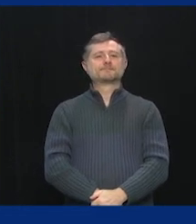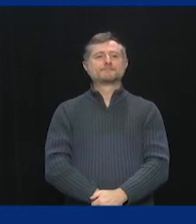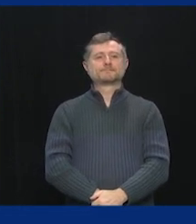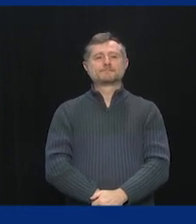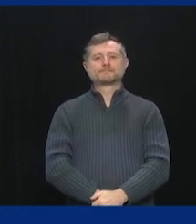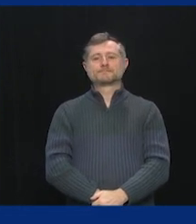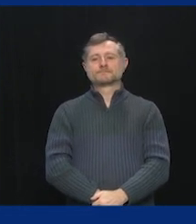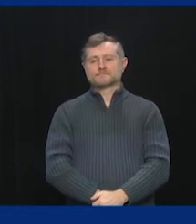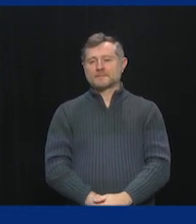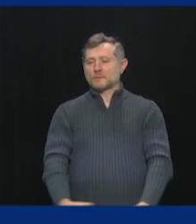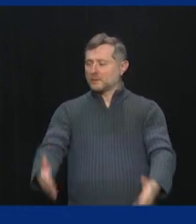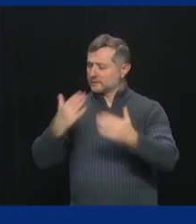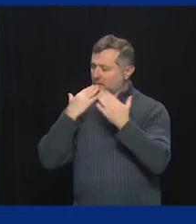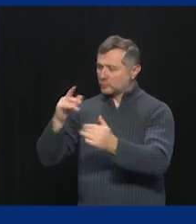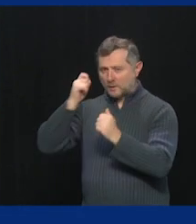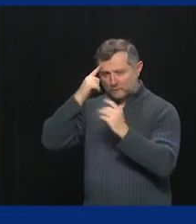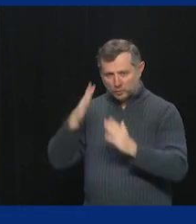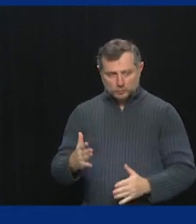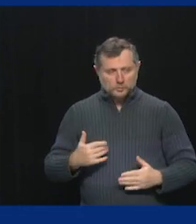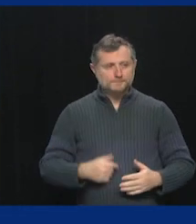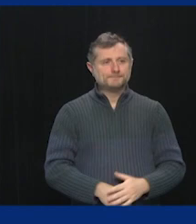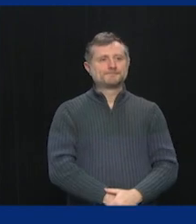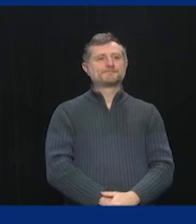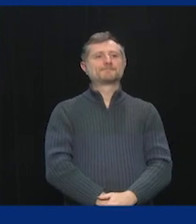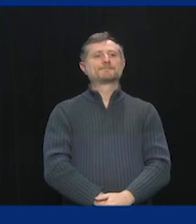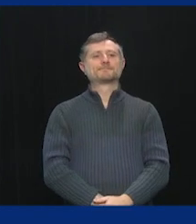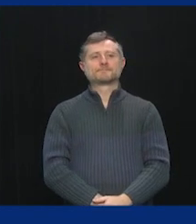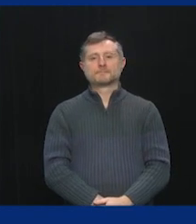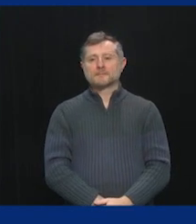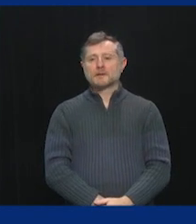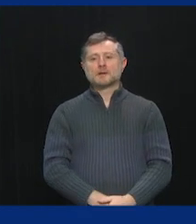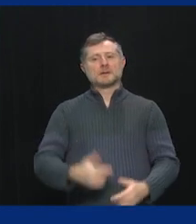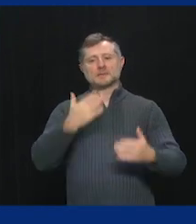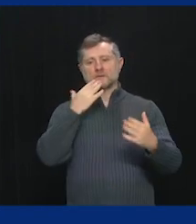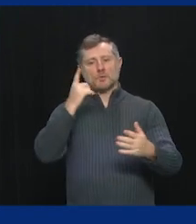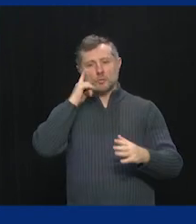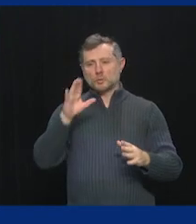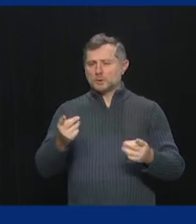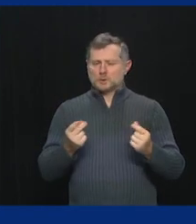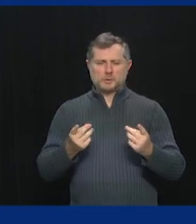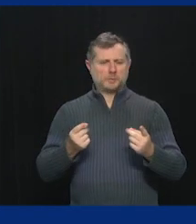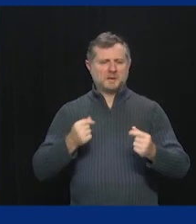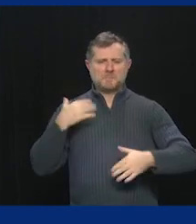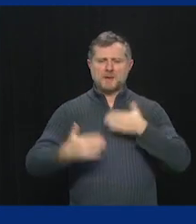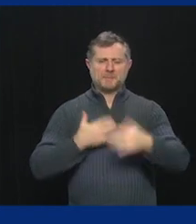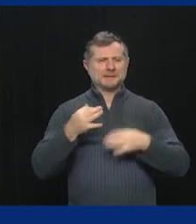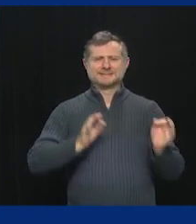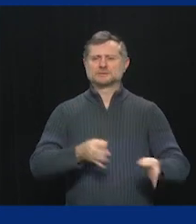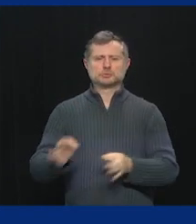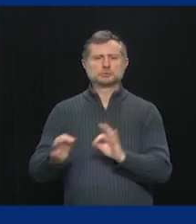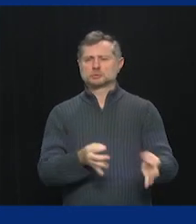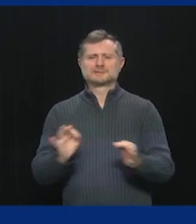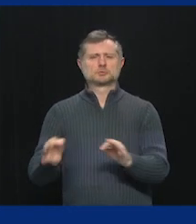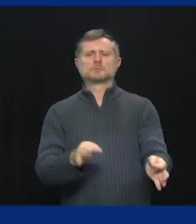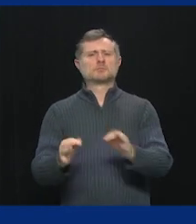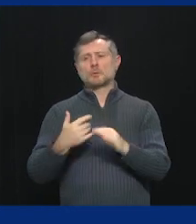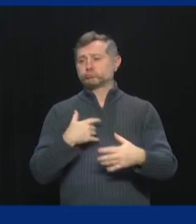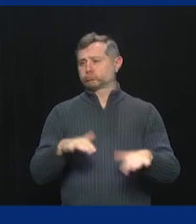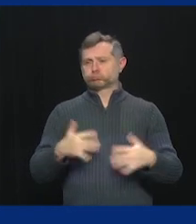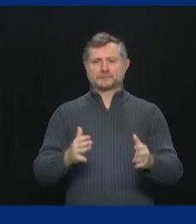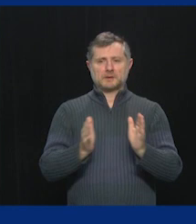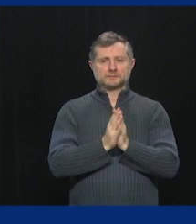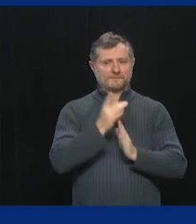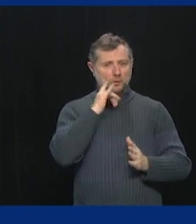Thank you, Governor, and thank you for your decisive action in regards to the request for major